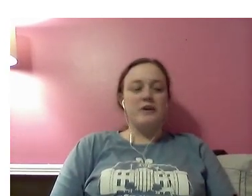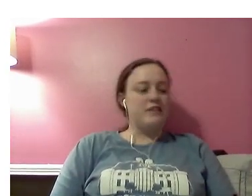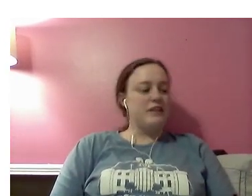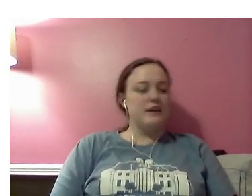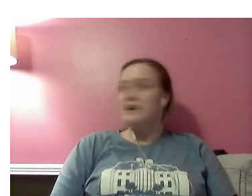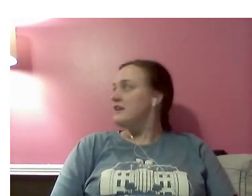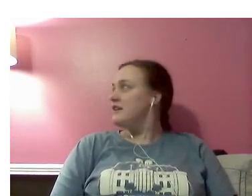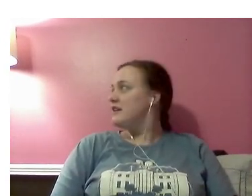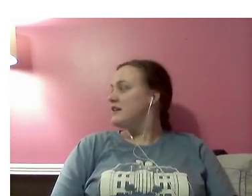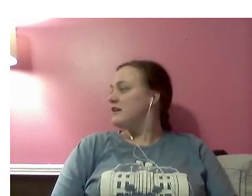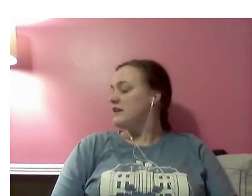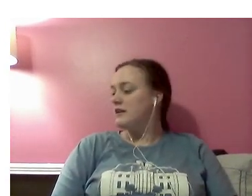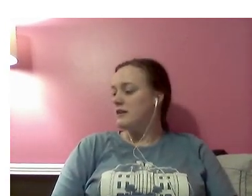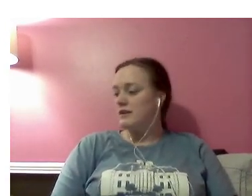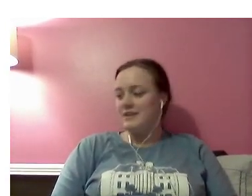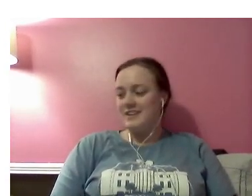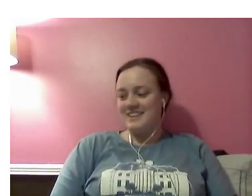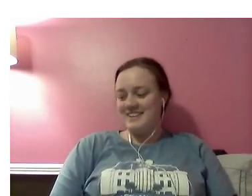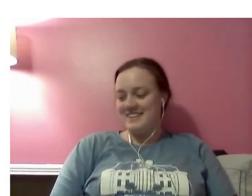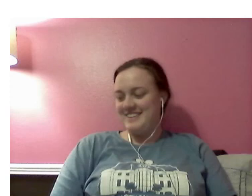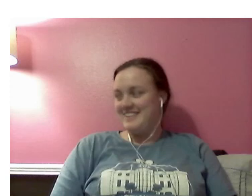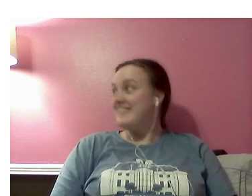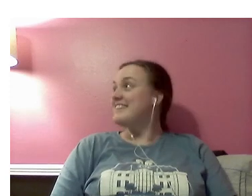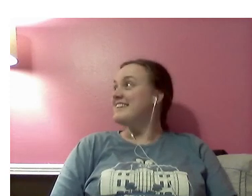So then,